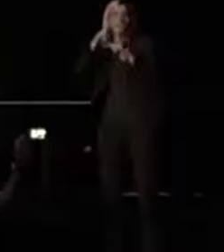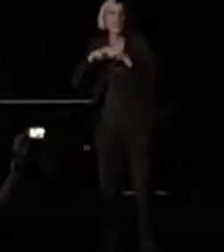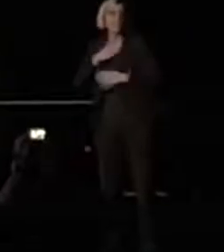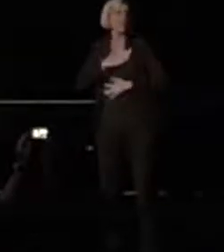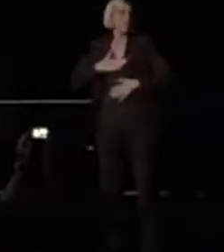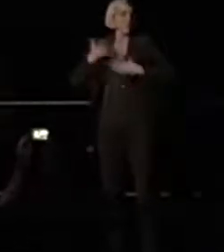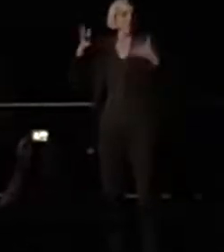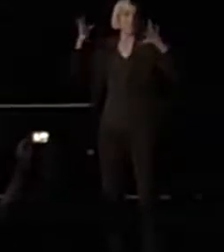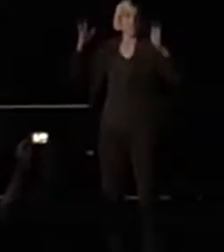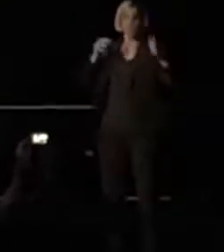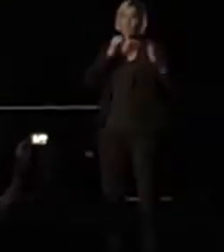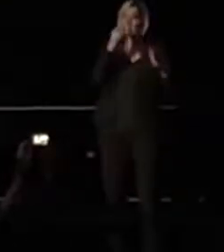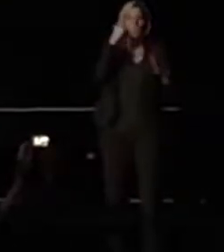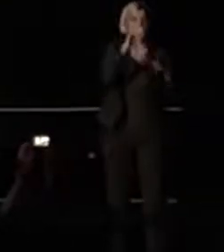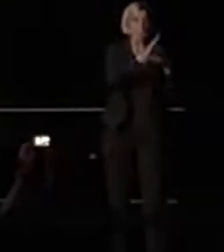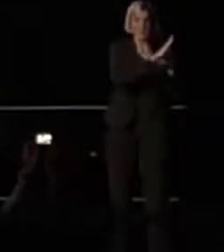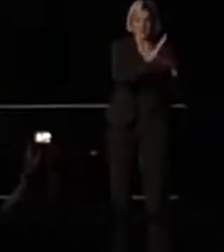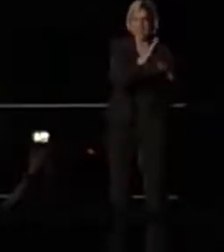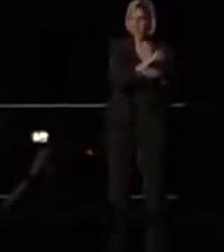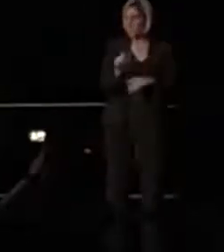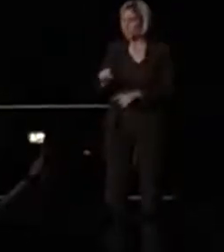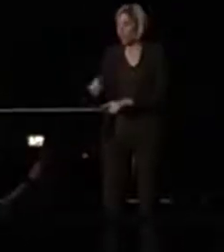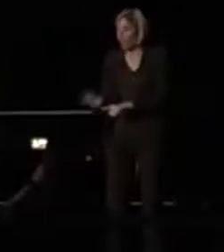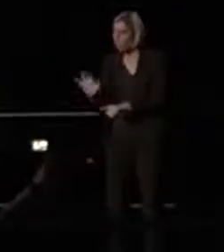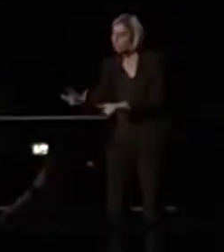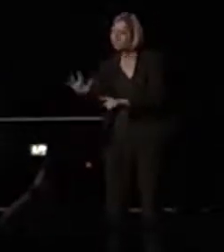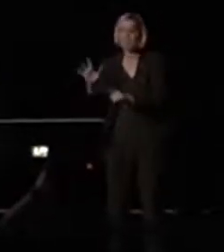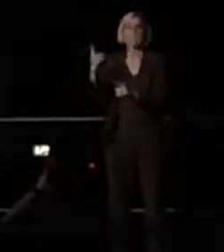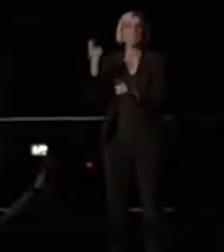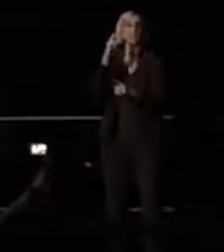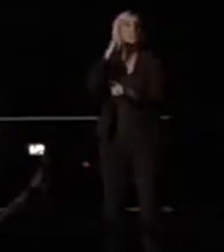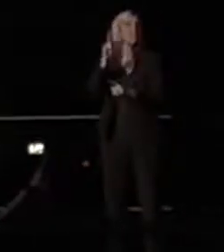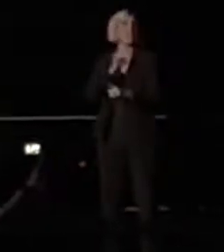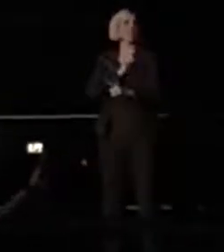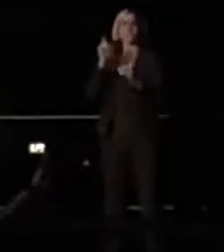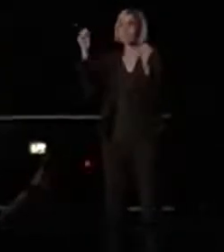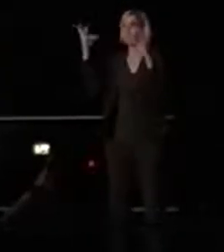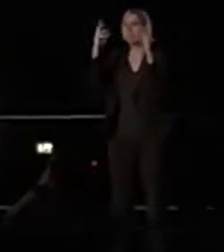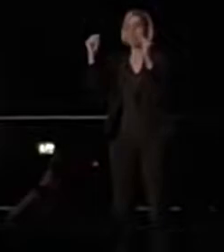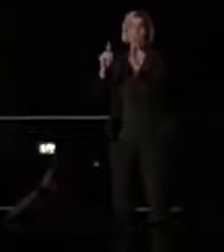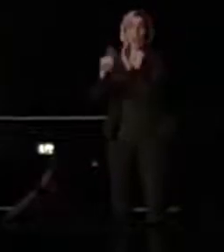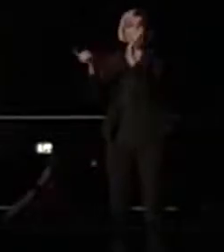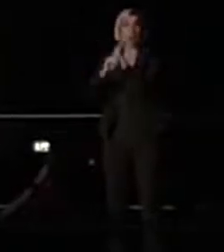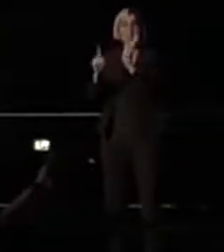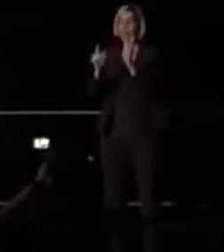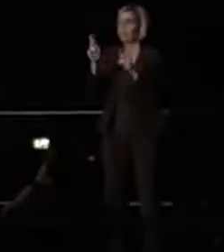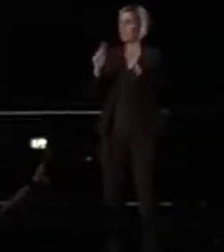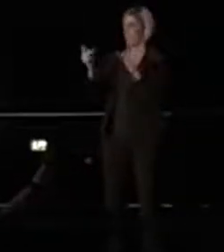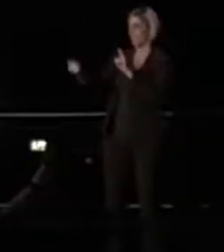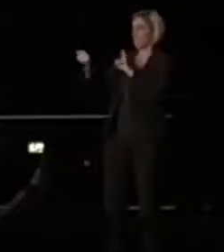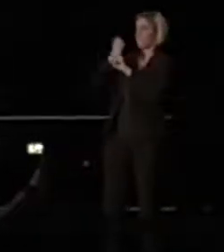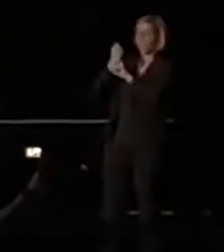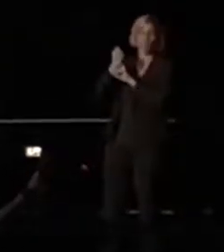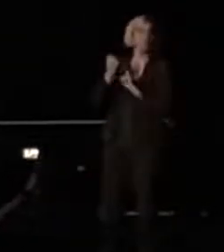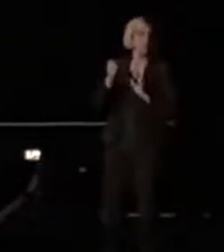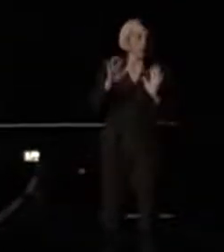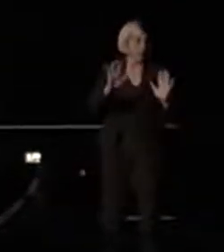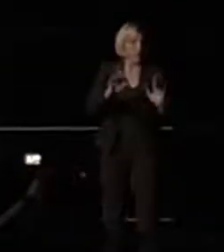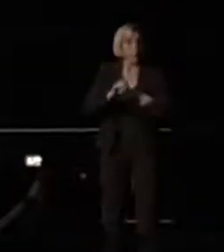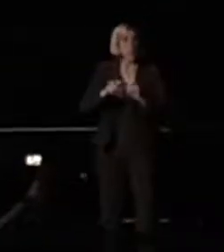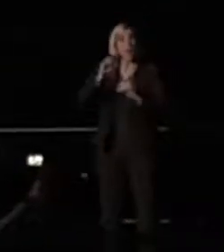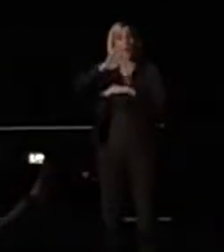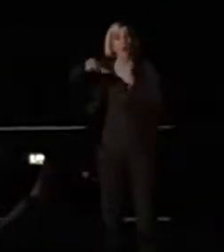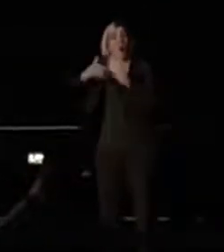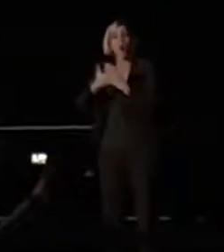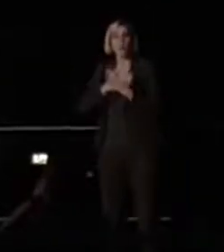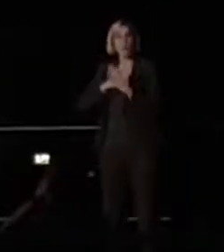had driving simulators and I'd make something sounded like a police siren to fool everybody in the dark. Well, but every one of those projects,